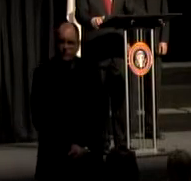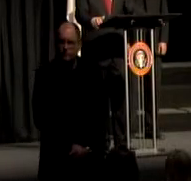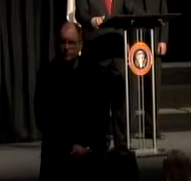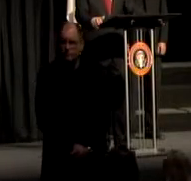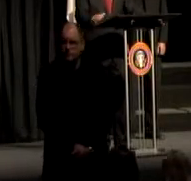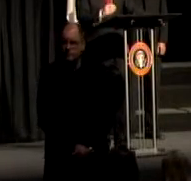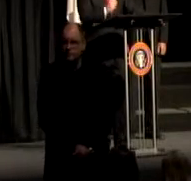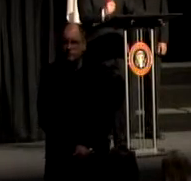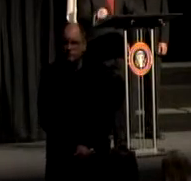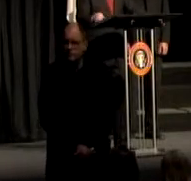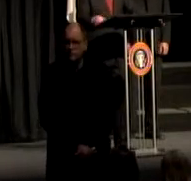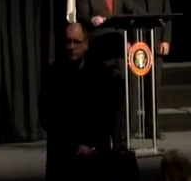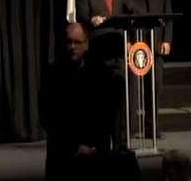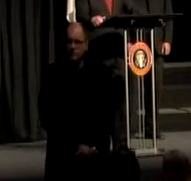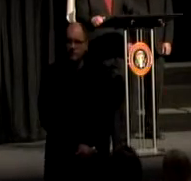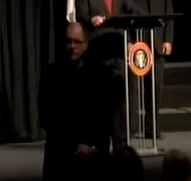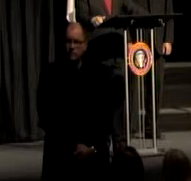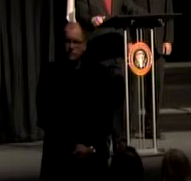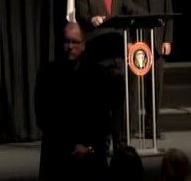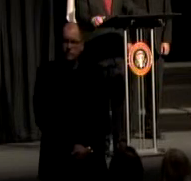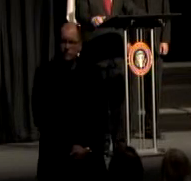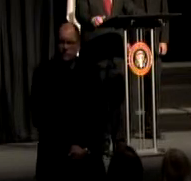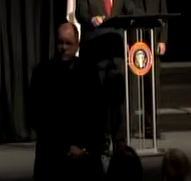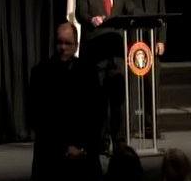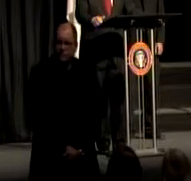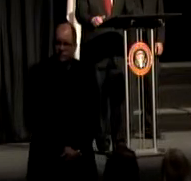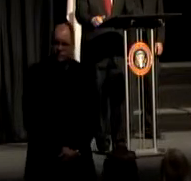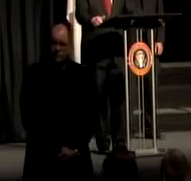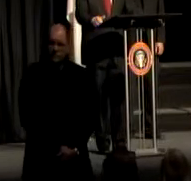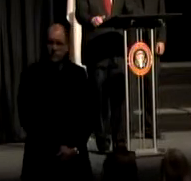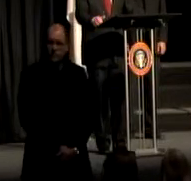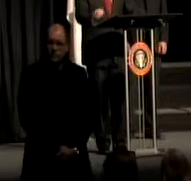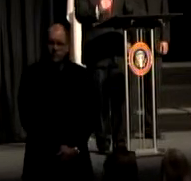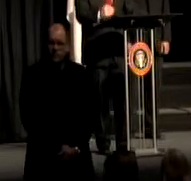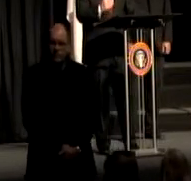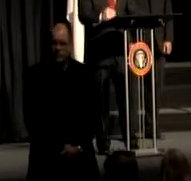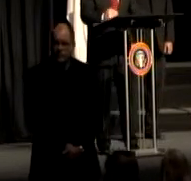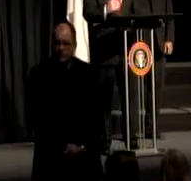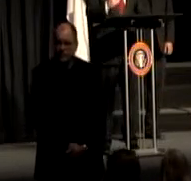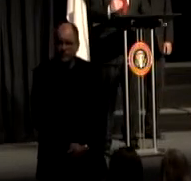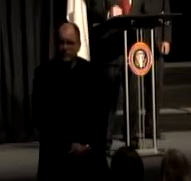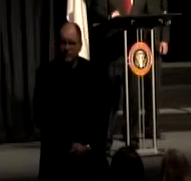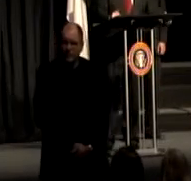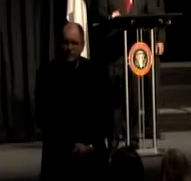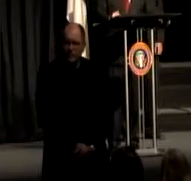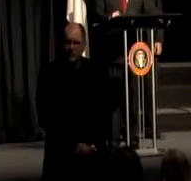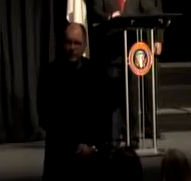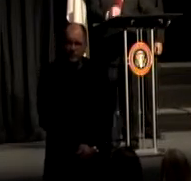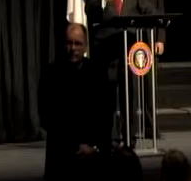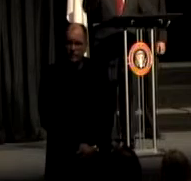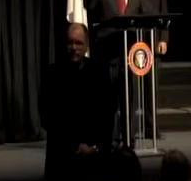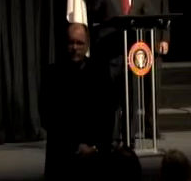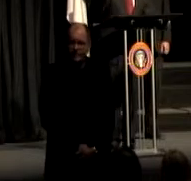is maybe we should be more diverse maybe it should be more different because if I only like everything that takes